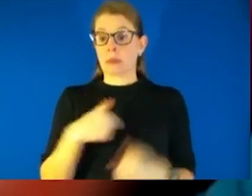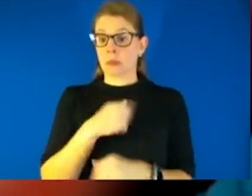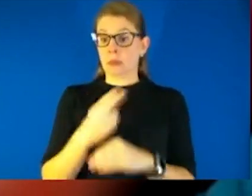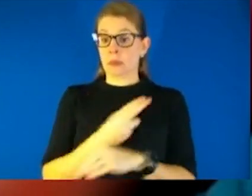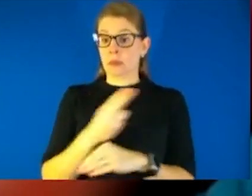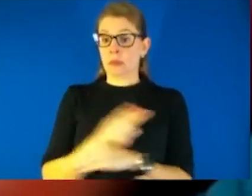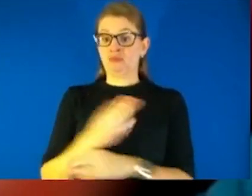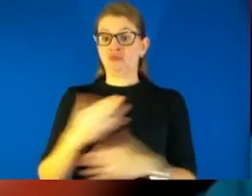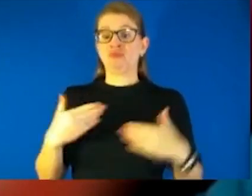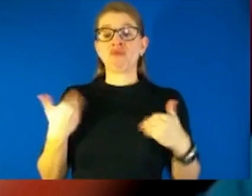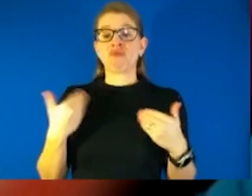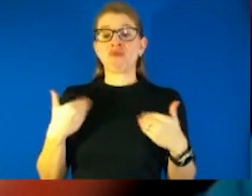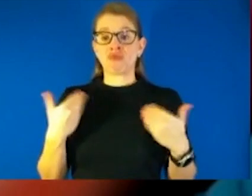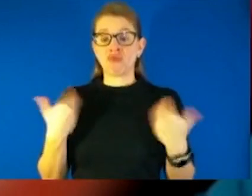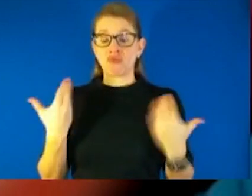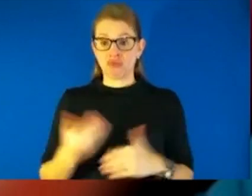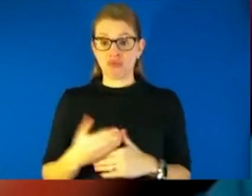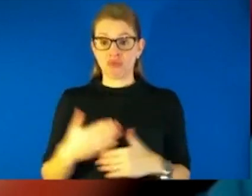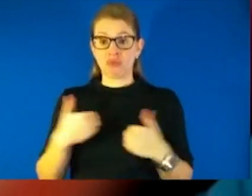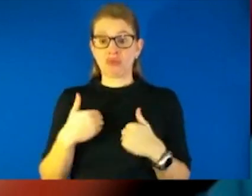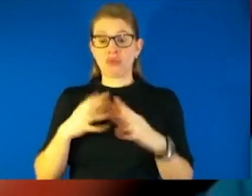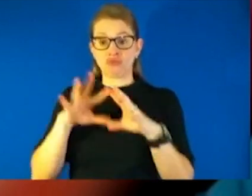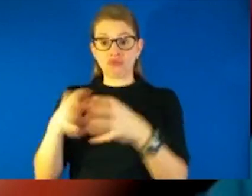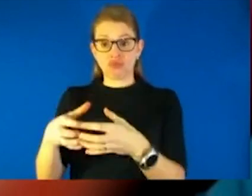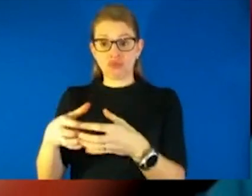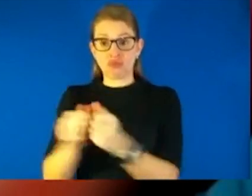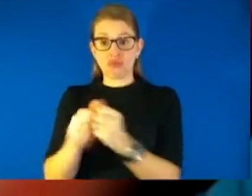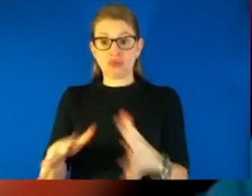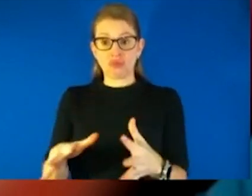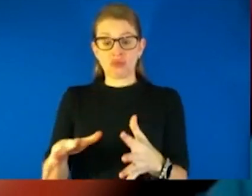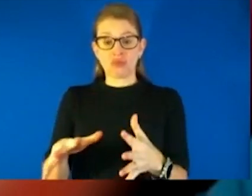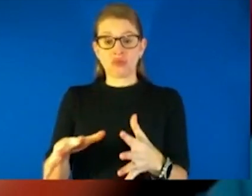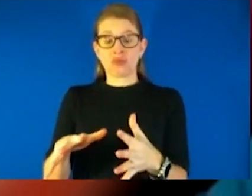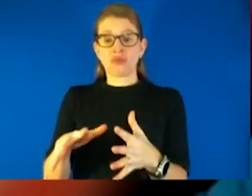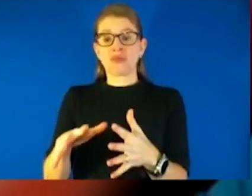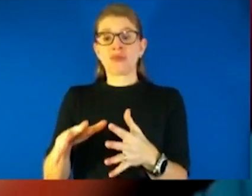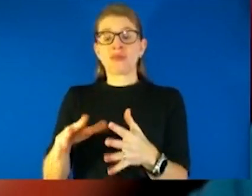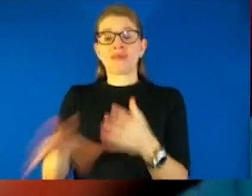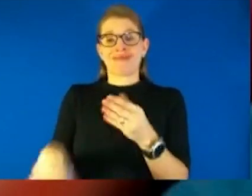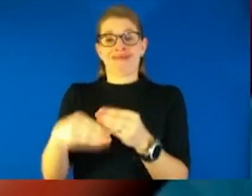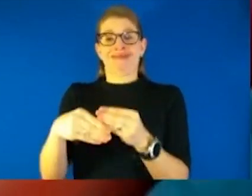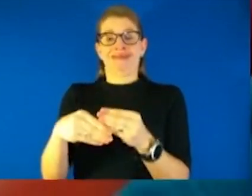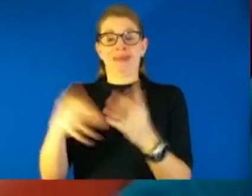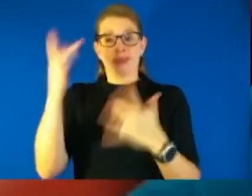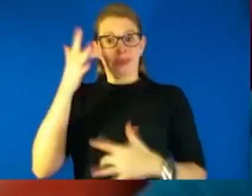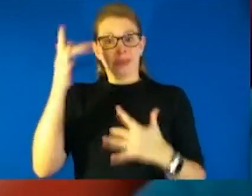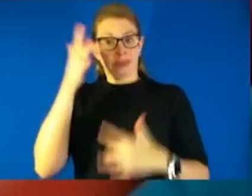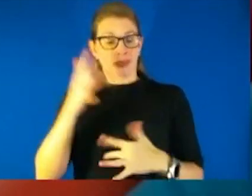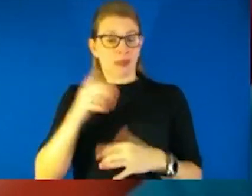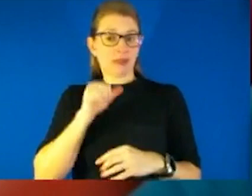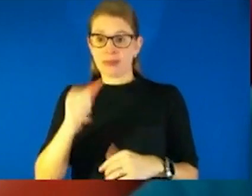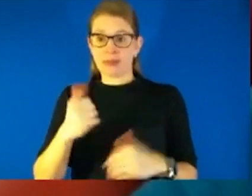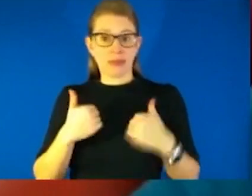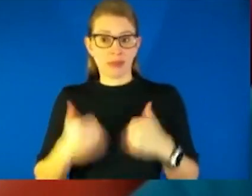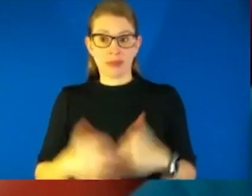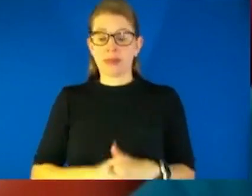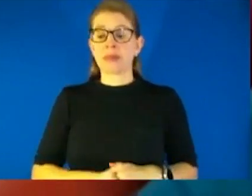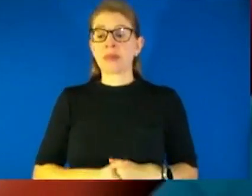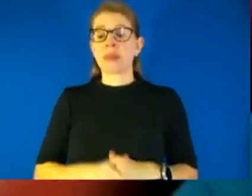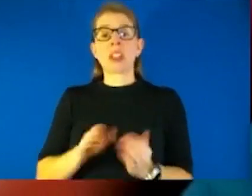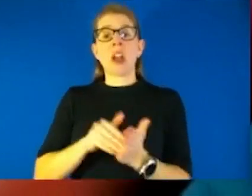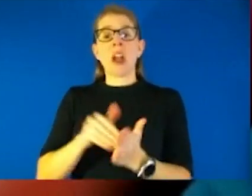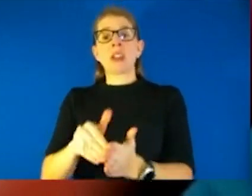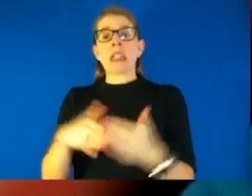rather young and without comorbidities, in other words, other diseases. And very often